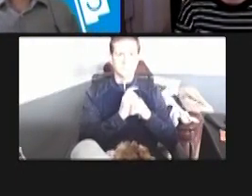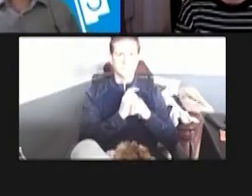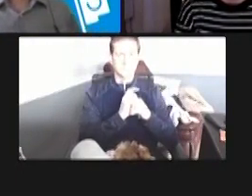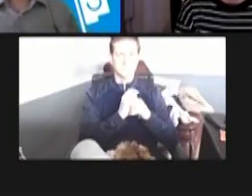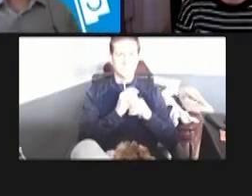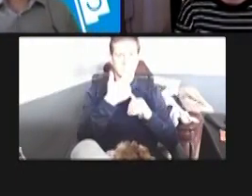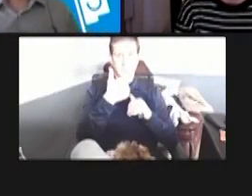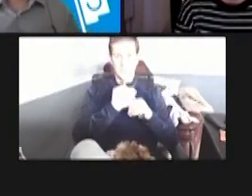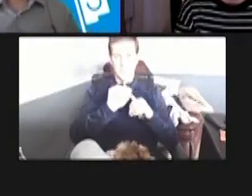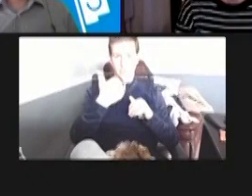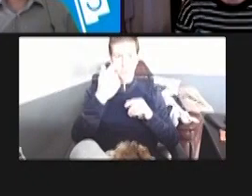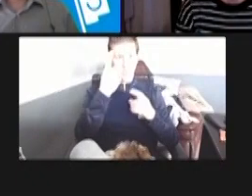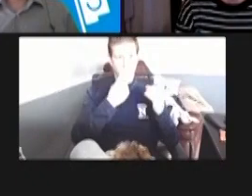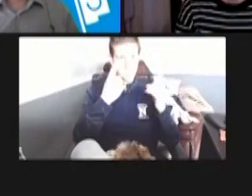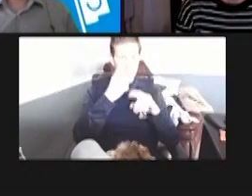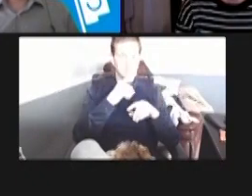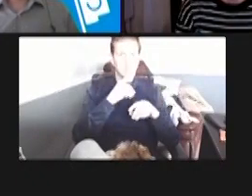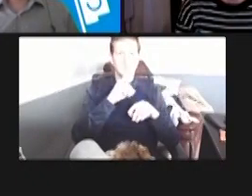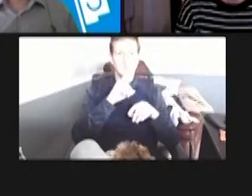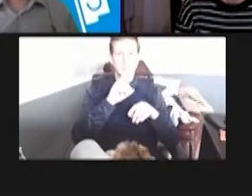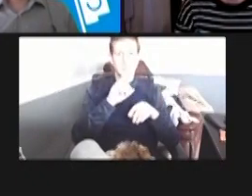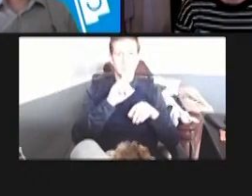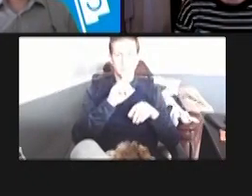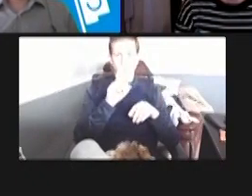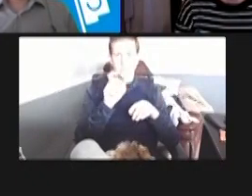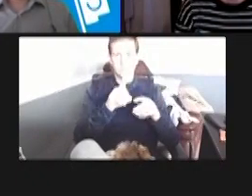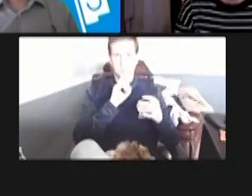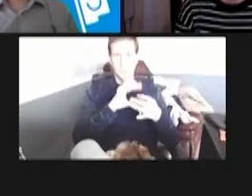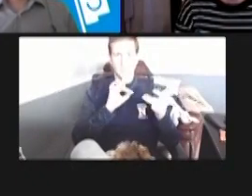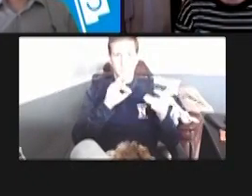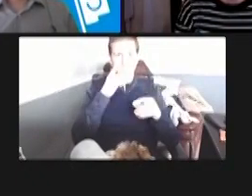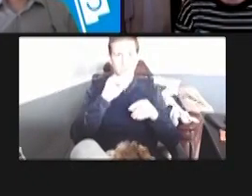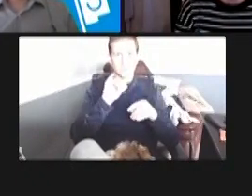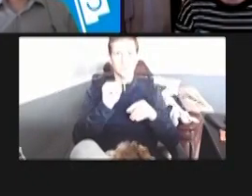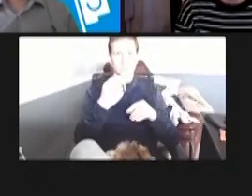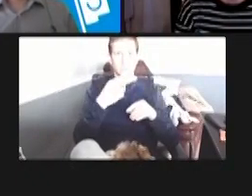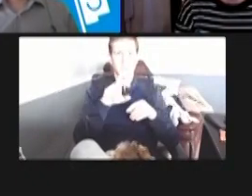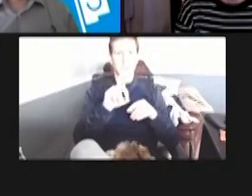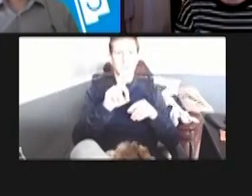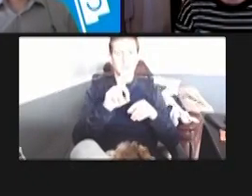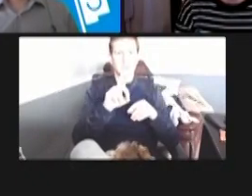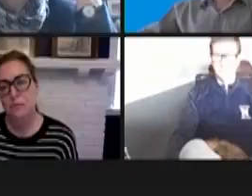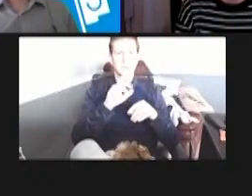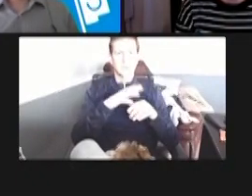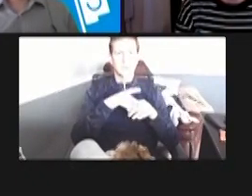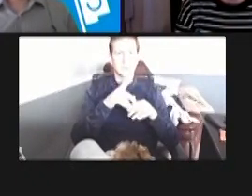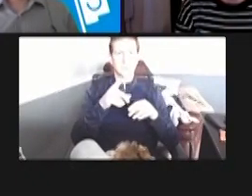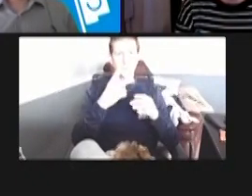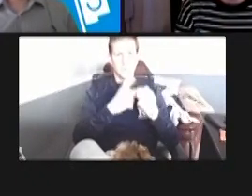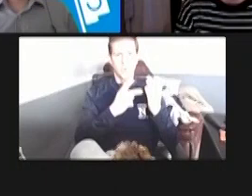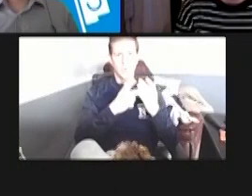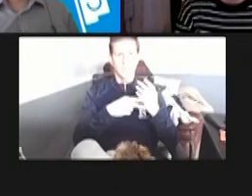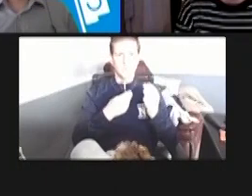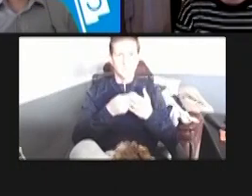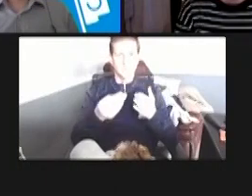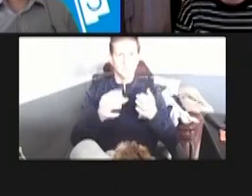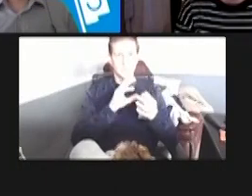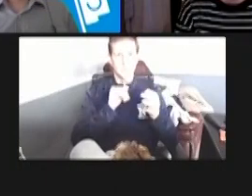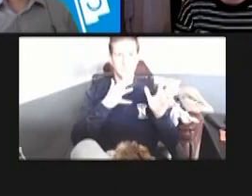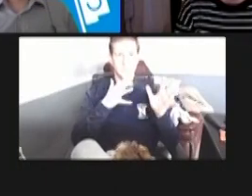Any other thoughts, comments, questions for Jad on these program expenditures and updates?